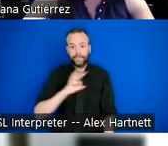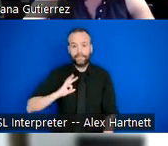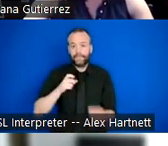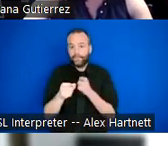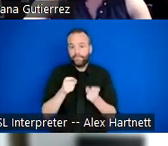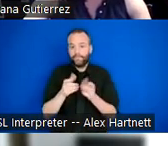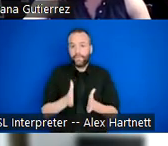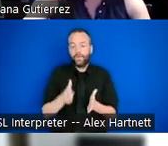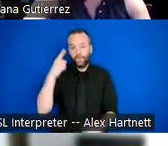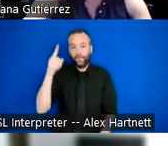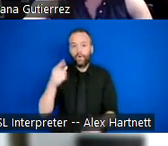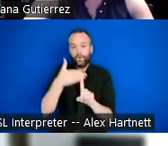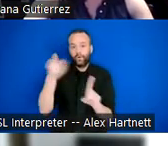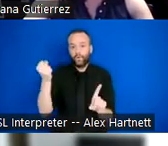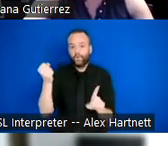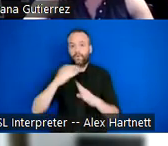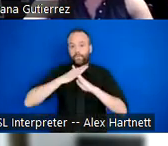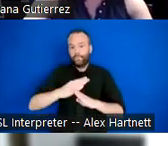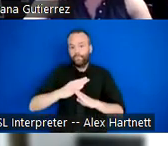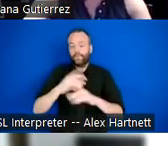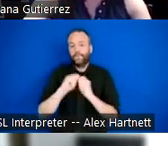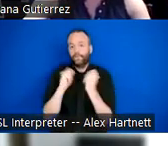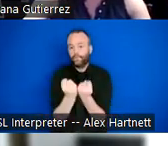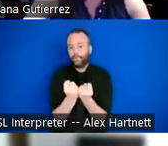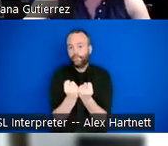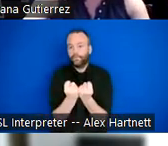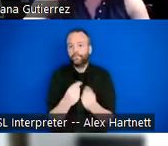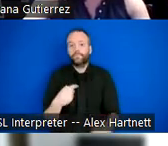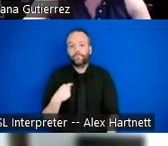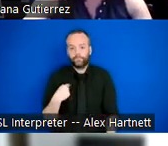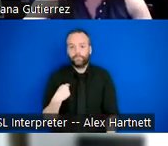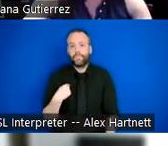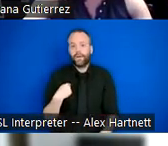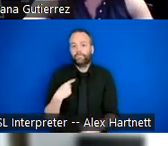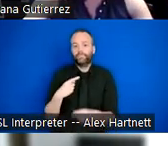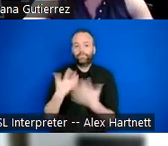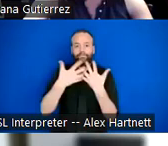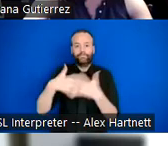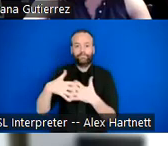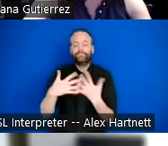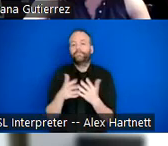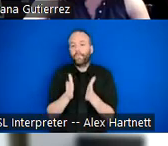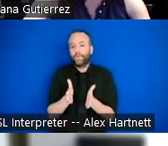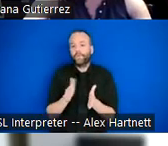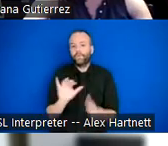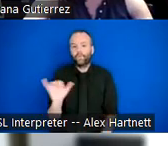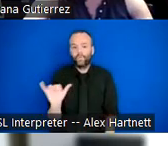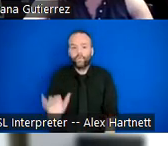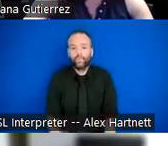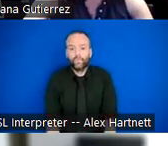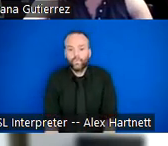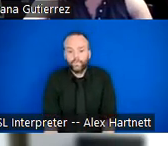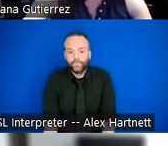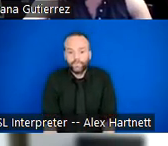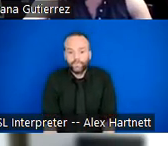Early Intervention team. And I also have the pleasure of serving as the Suicide Prevention Coordinator for our coalition. Wonderful. Thank you so